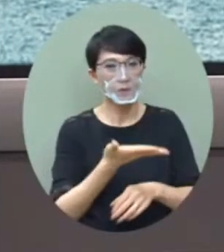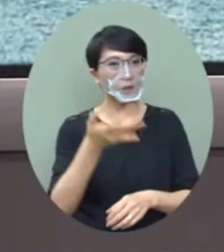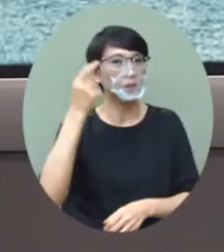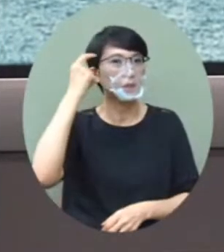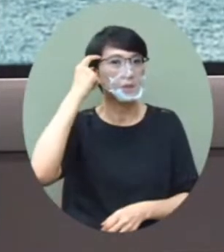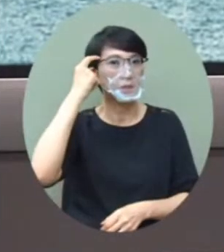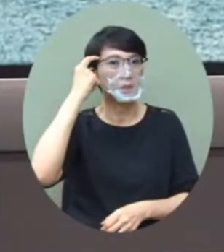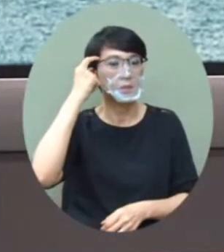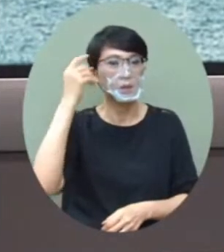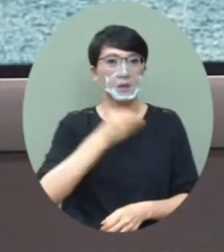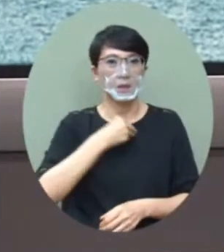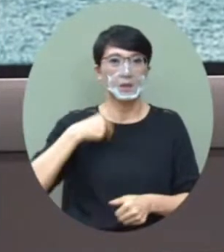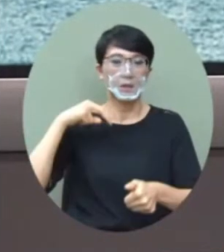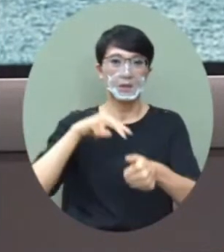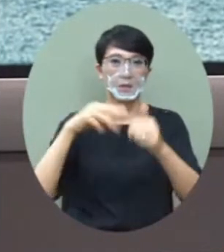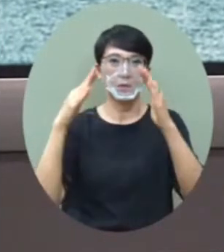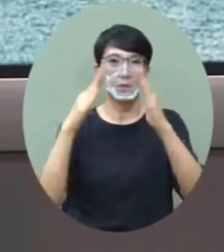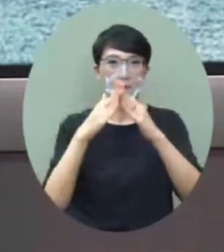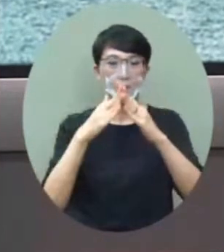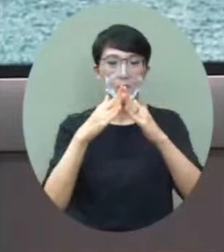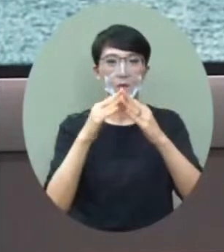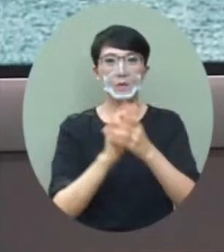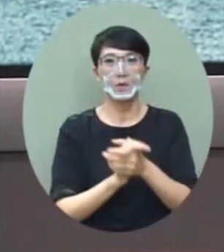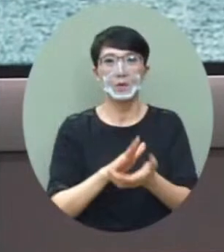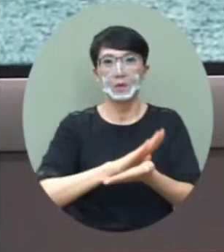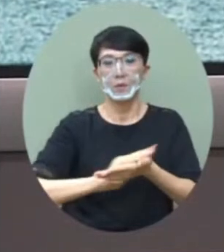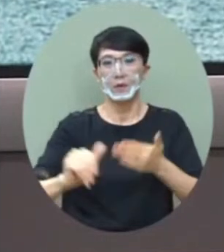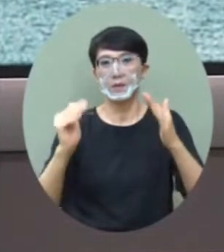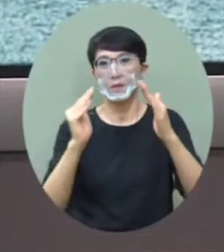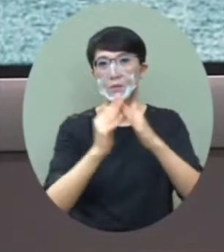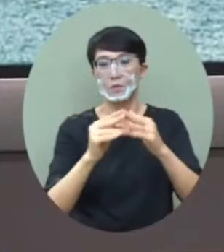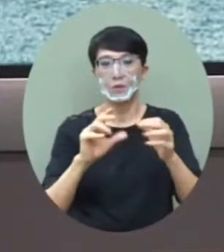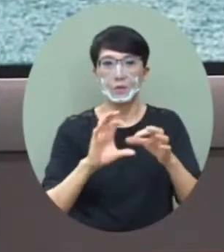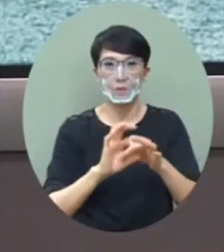as we said before,